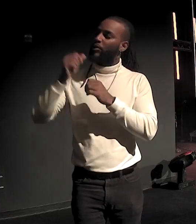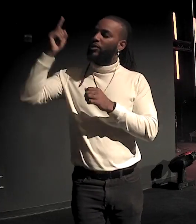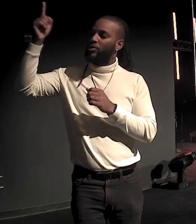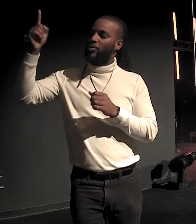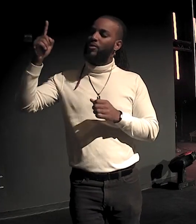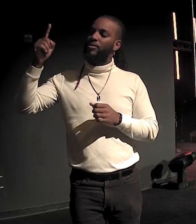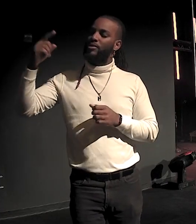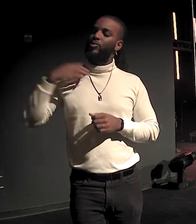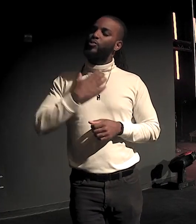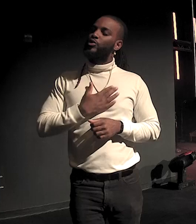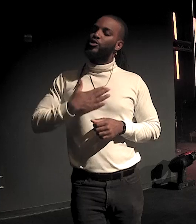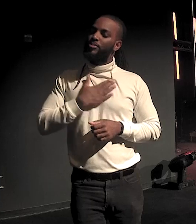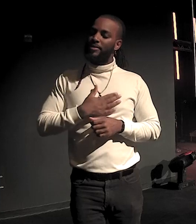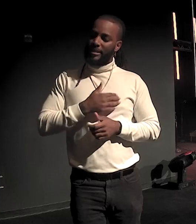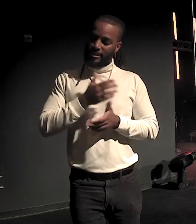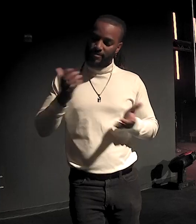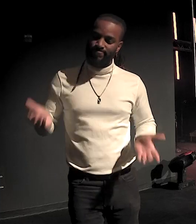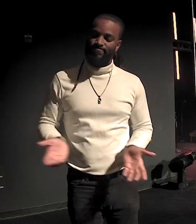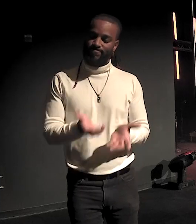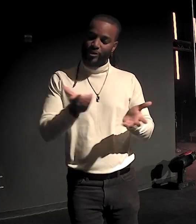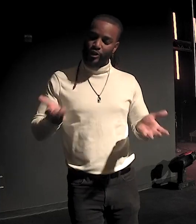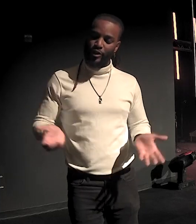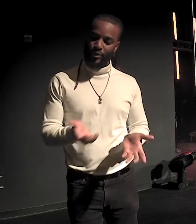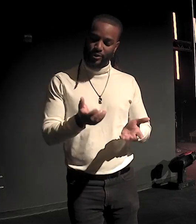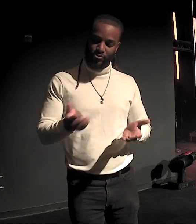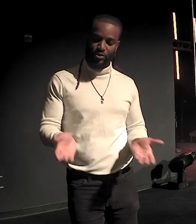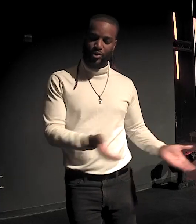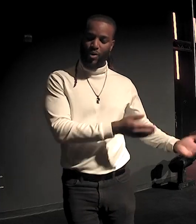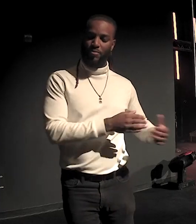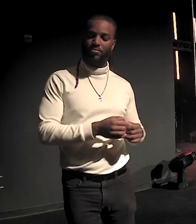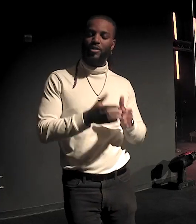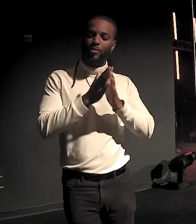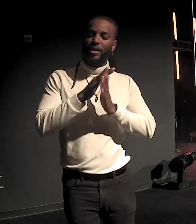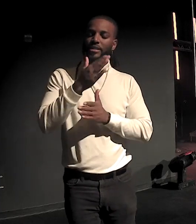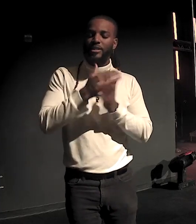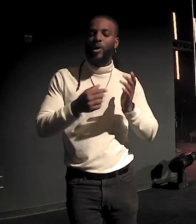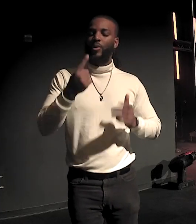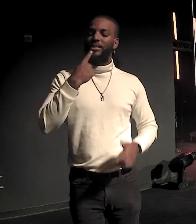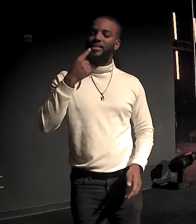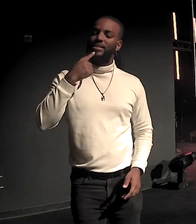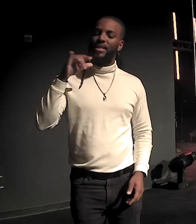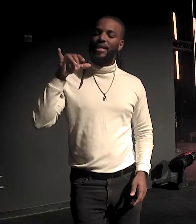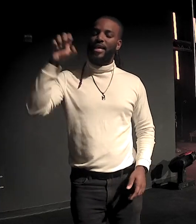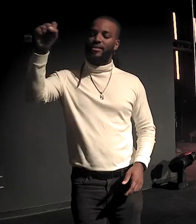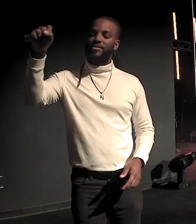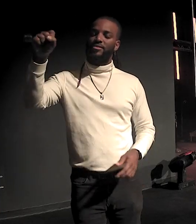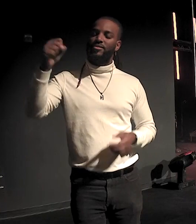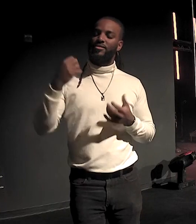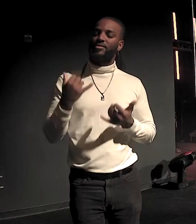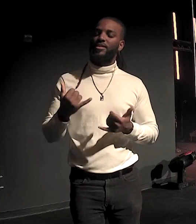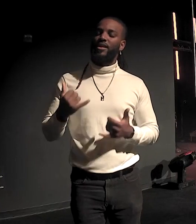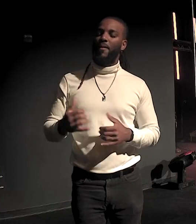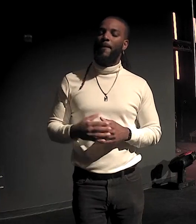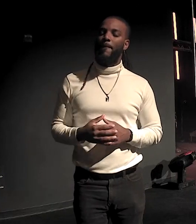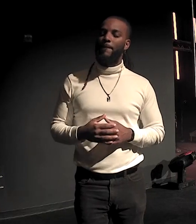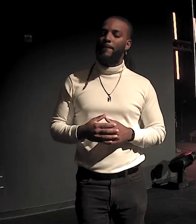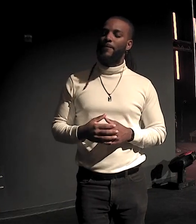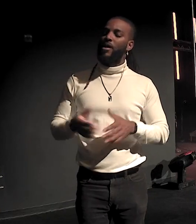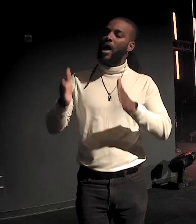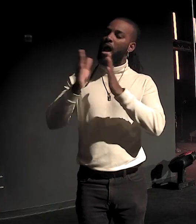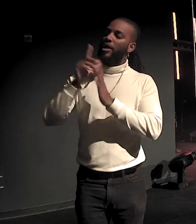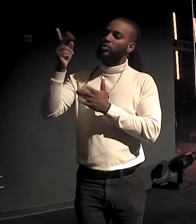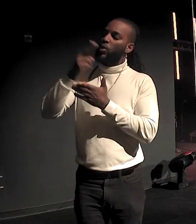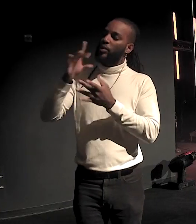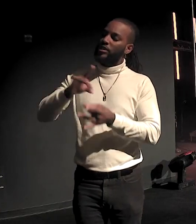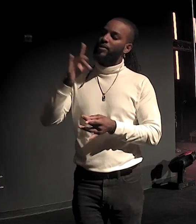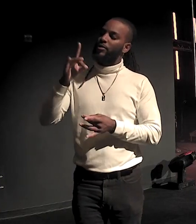not, God, would you push them across the line? I pray that somebody would say yes to you today. I ask you, Holy